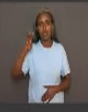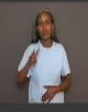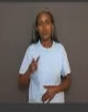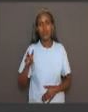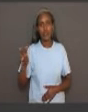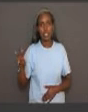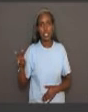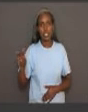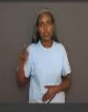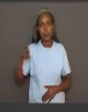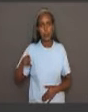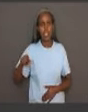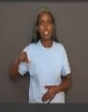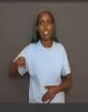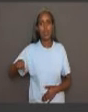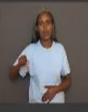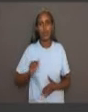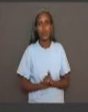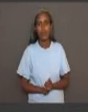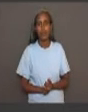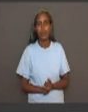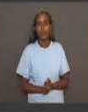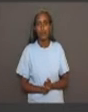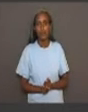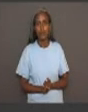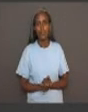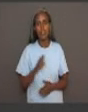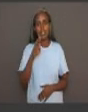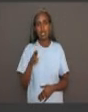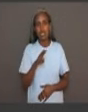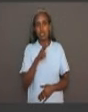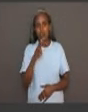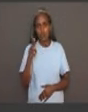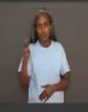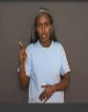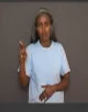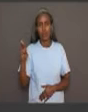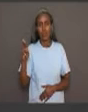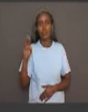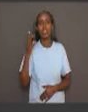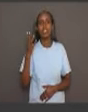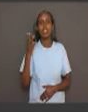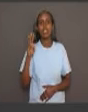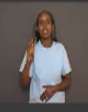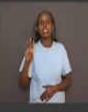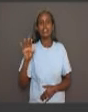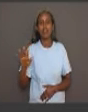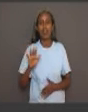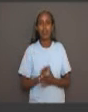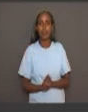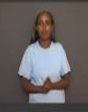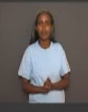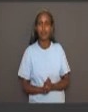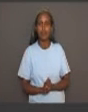The magnitude of vector PQ is the square root